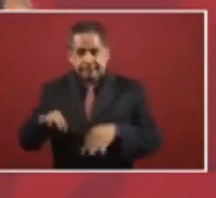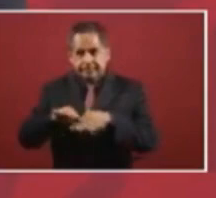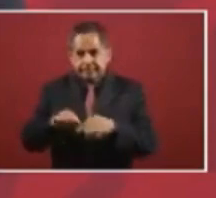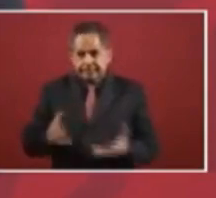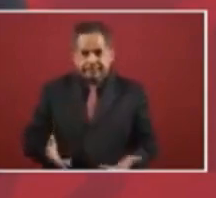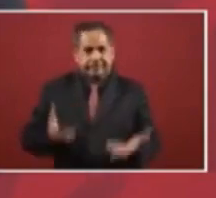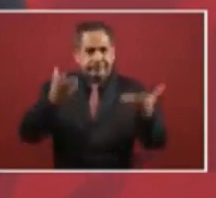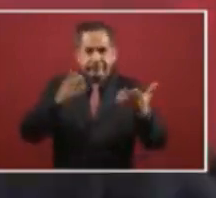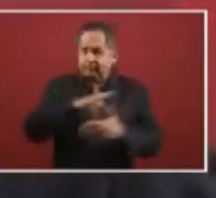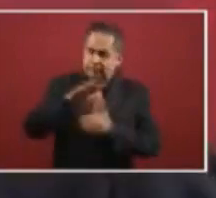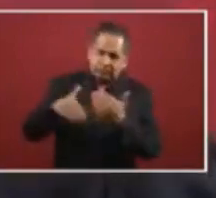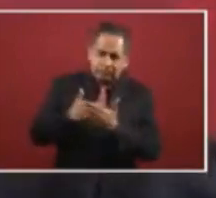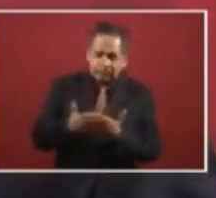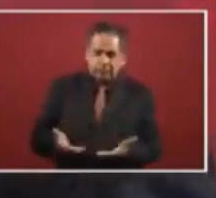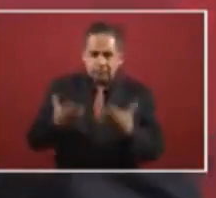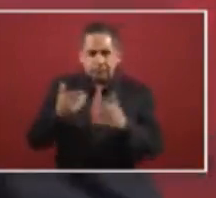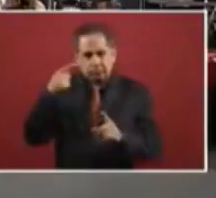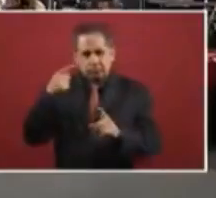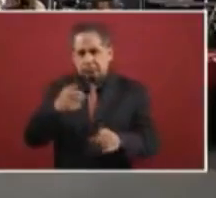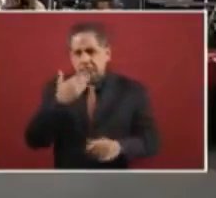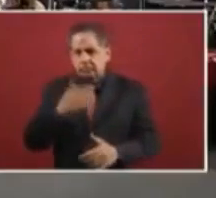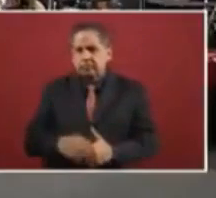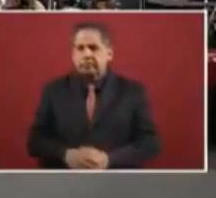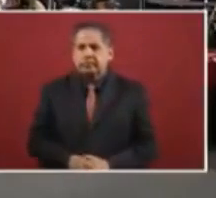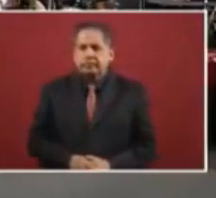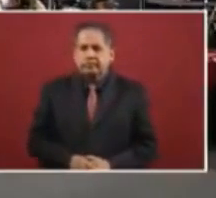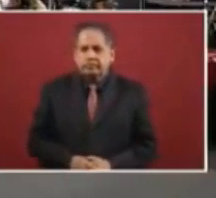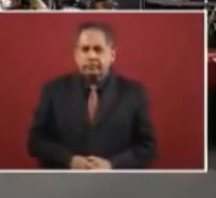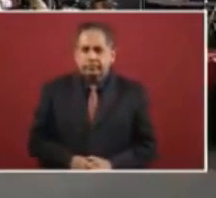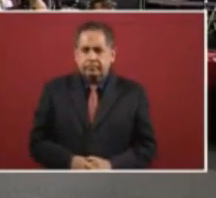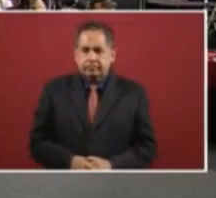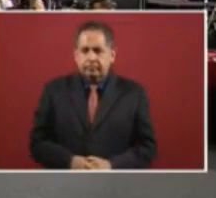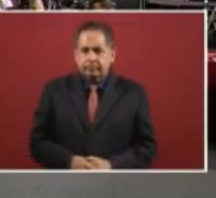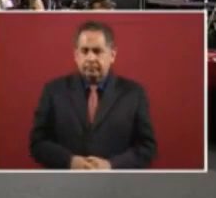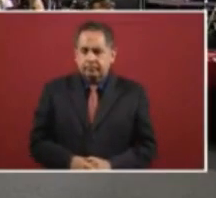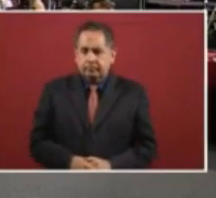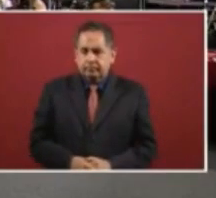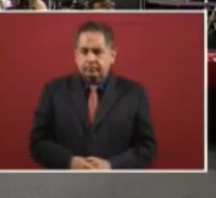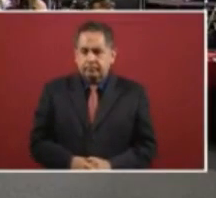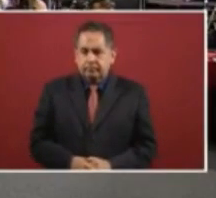the growth of consumer spending has grown.